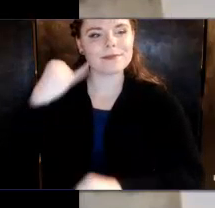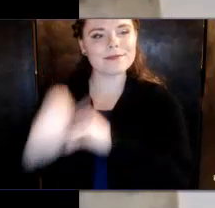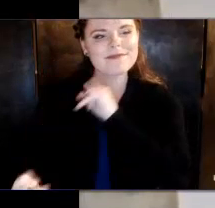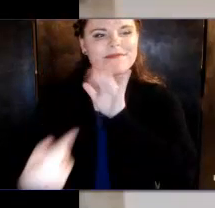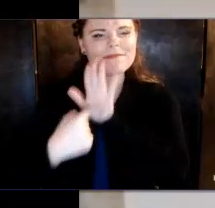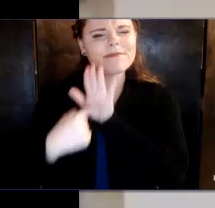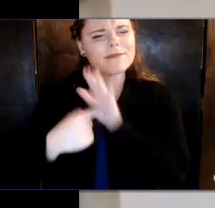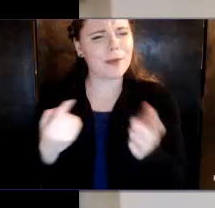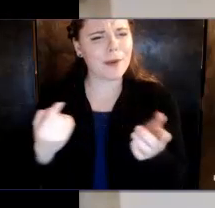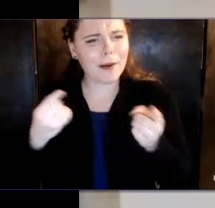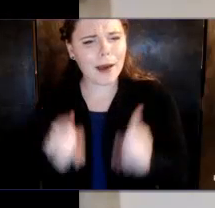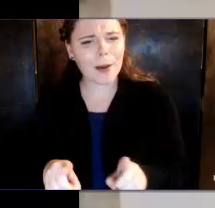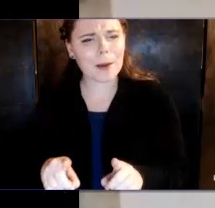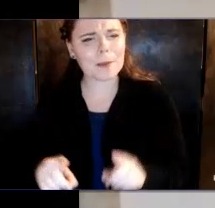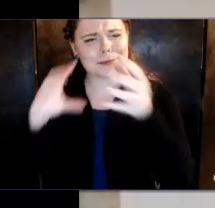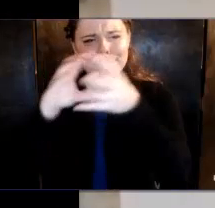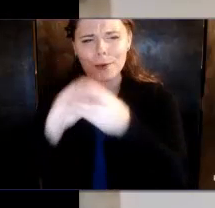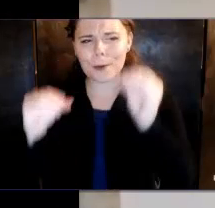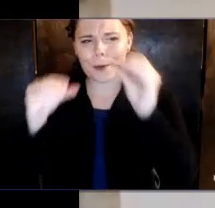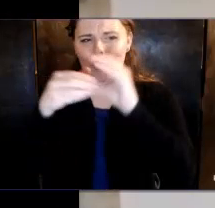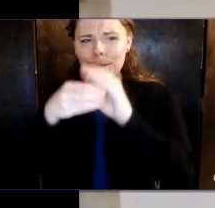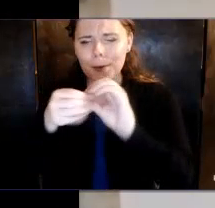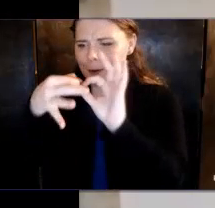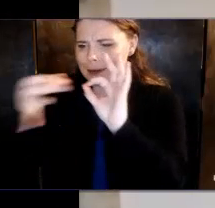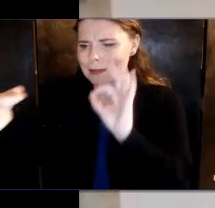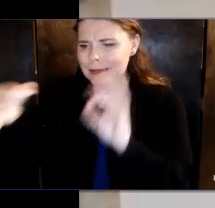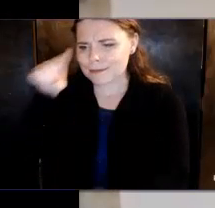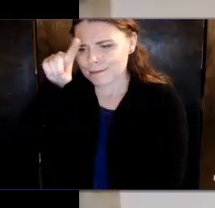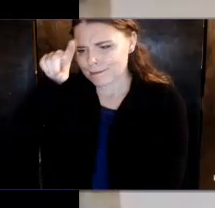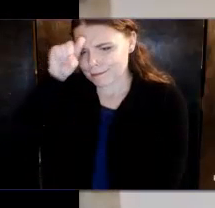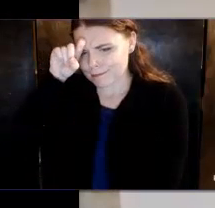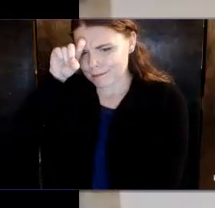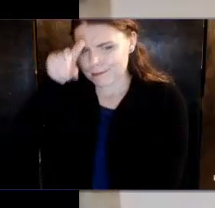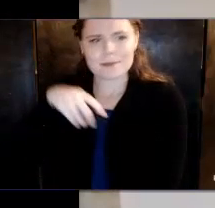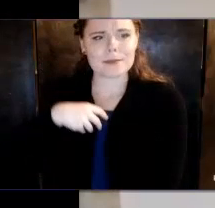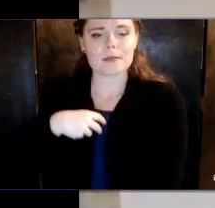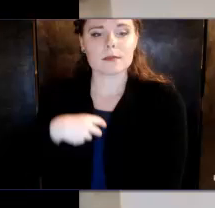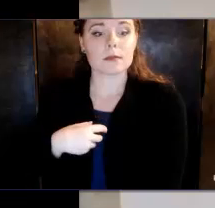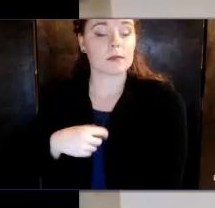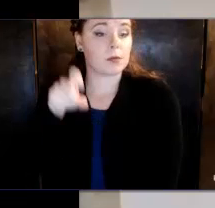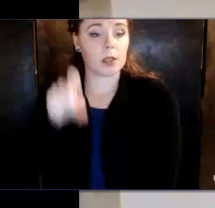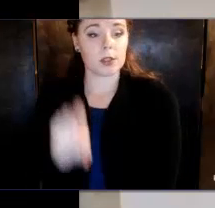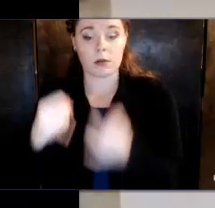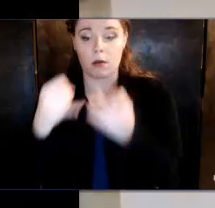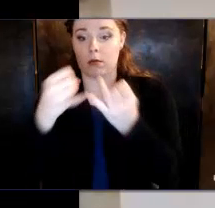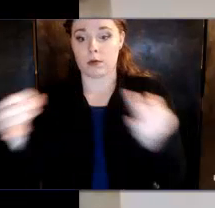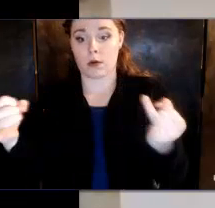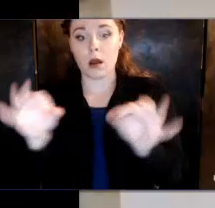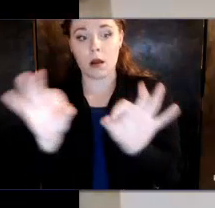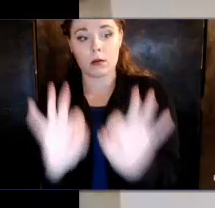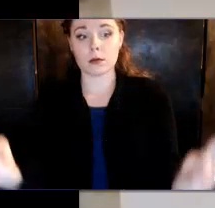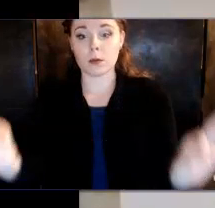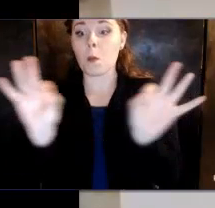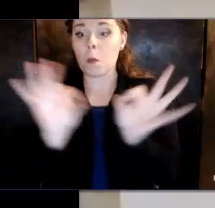is what happens if we have a word problem. When we read word problems, we should underline and circle things that we know are important to